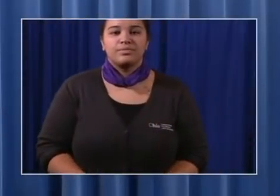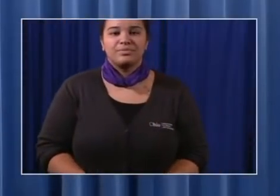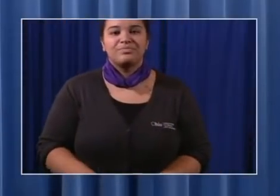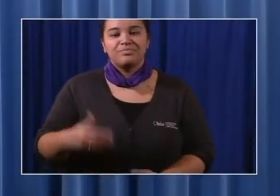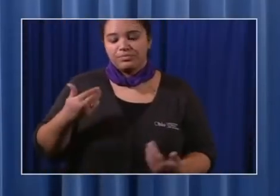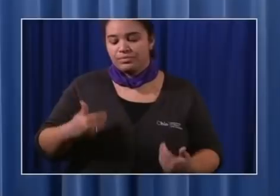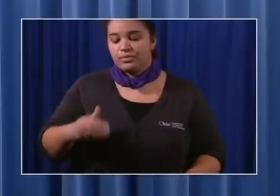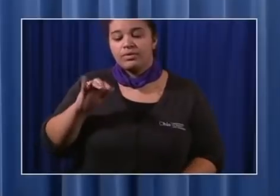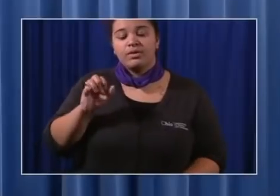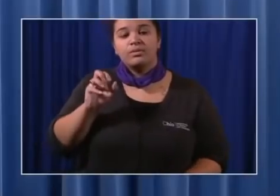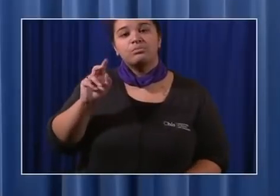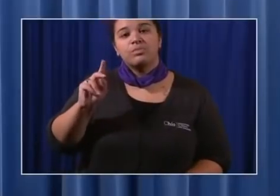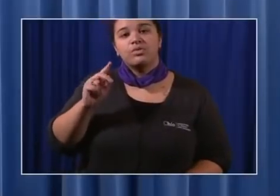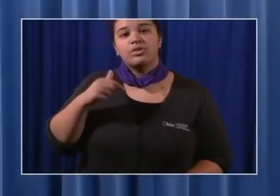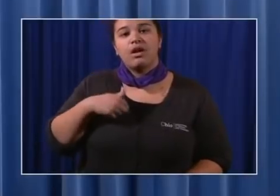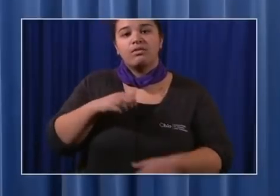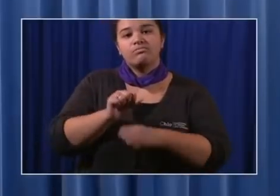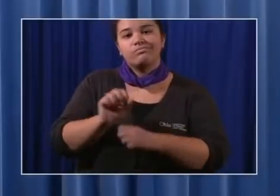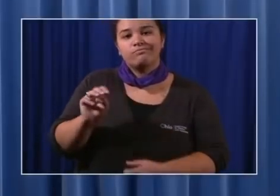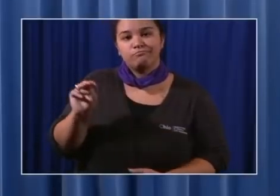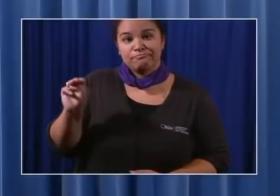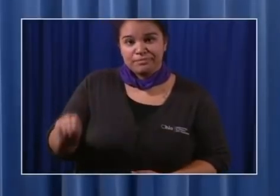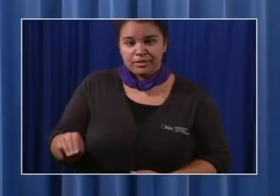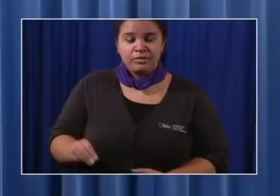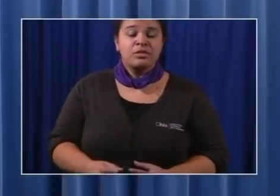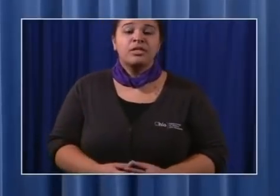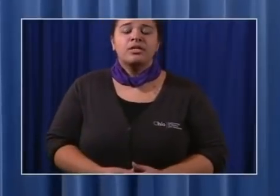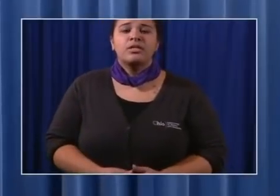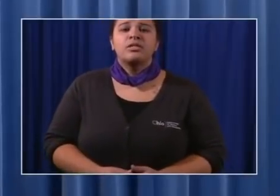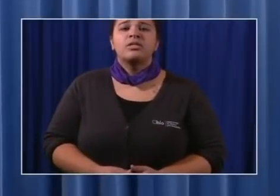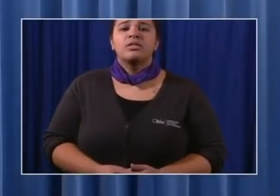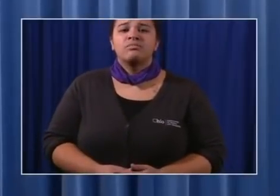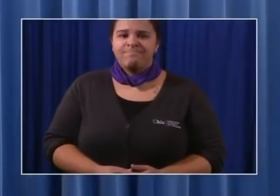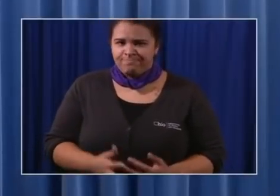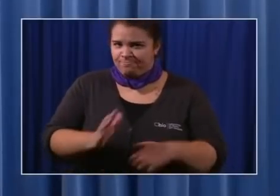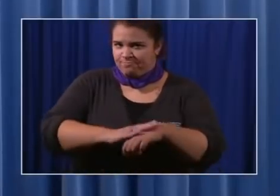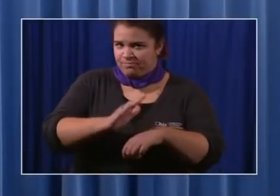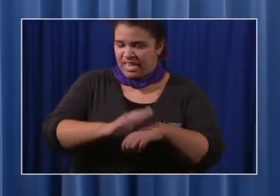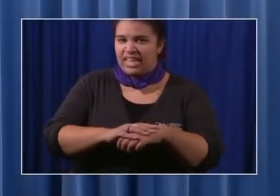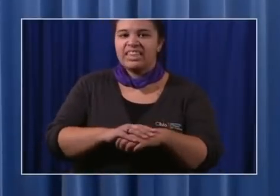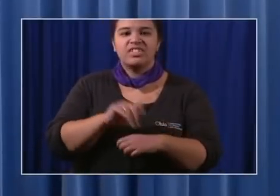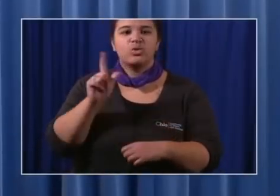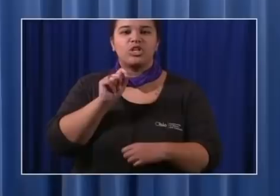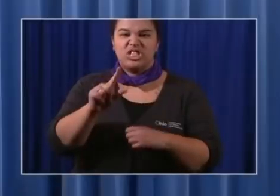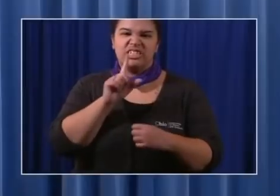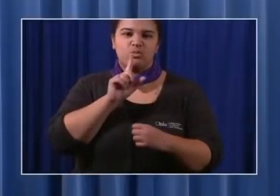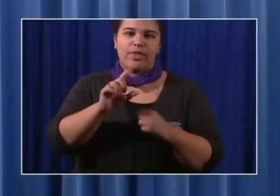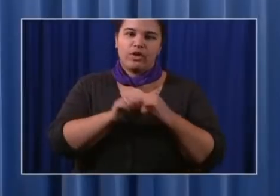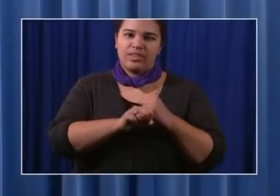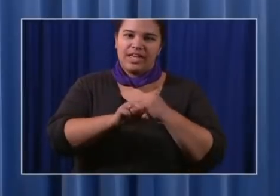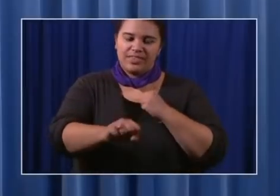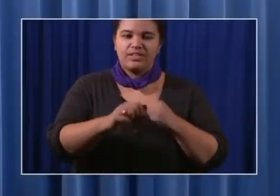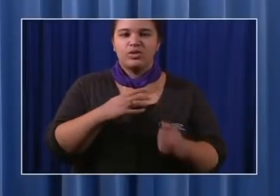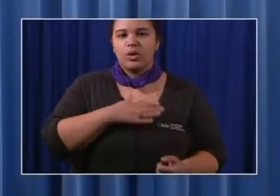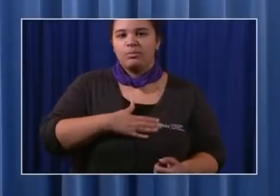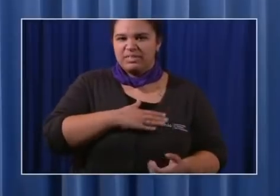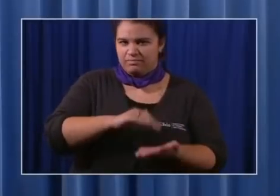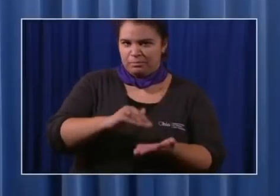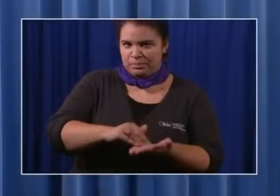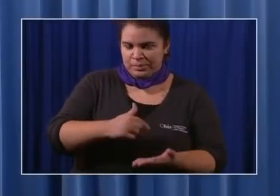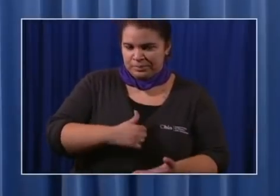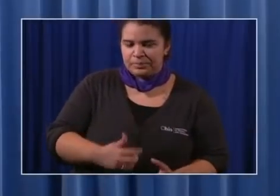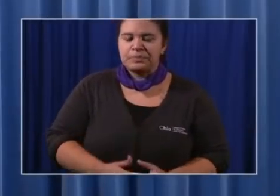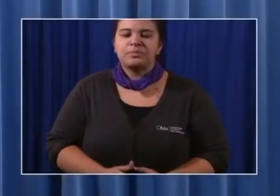Jack Windsor, WMFD-TV in Mansfield. Somewhat lengthy question, Governor. I hope you'll beg my pardon here. I